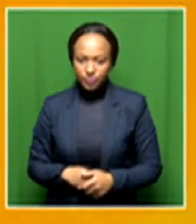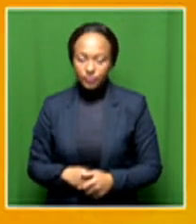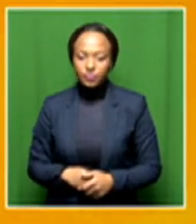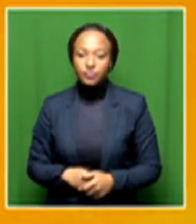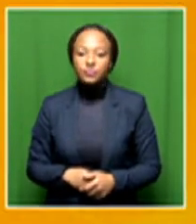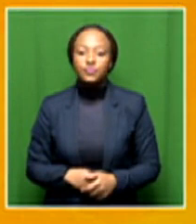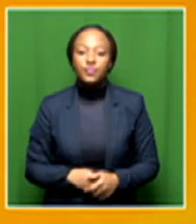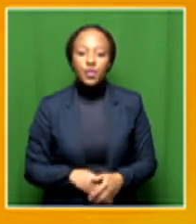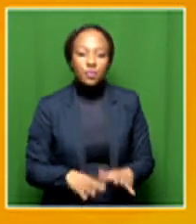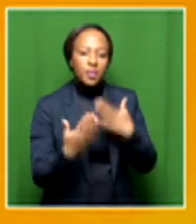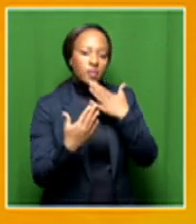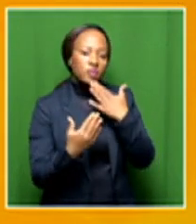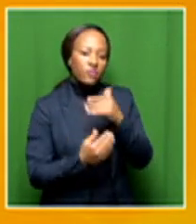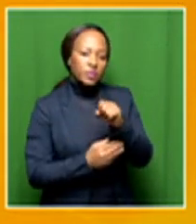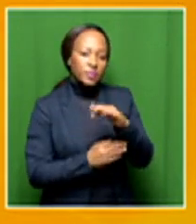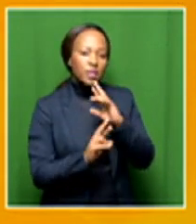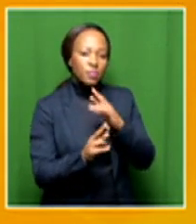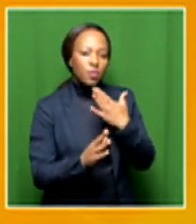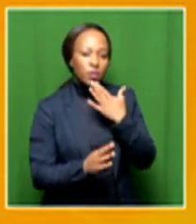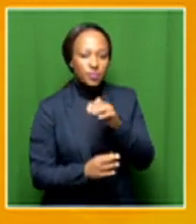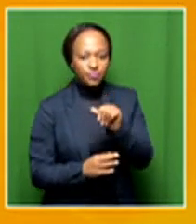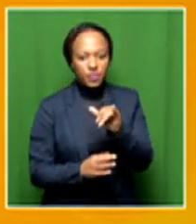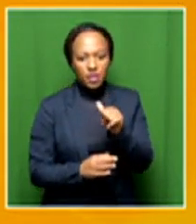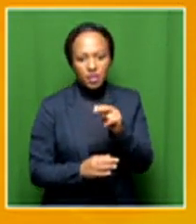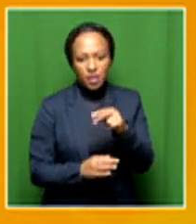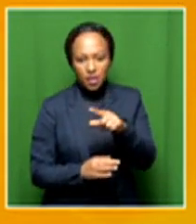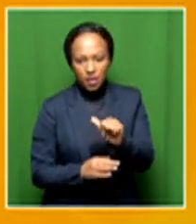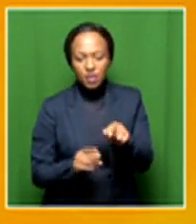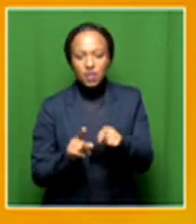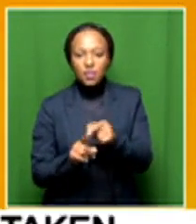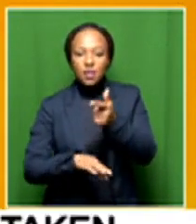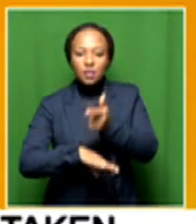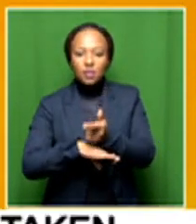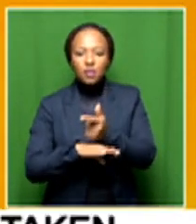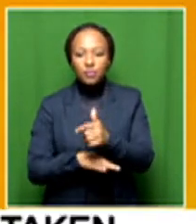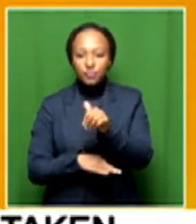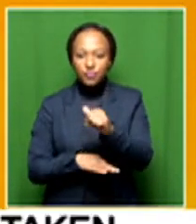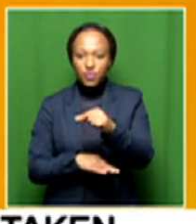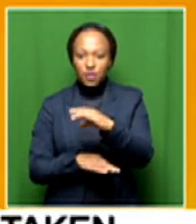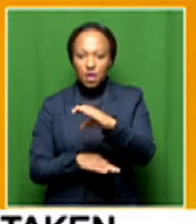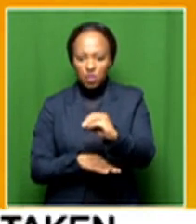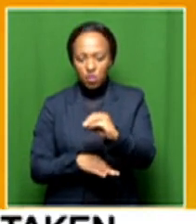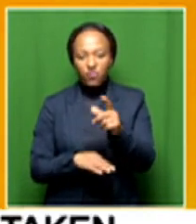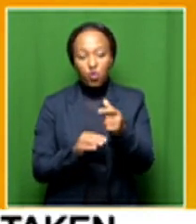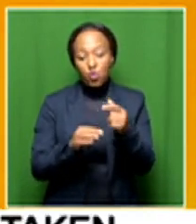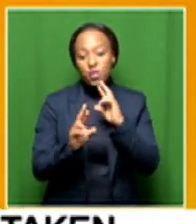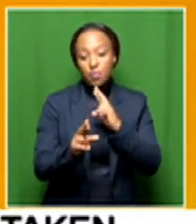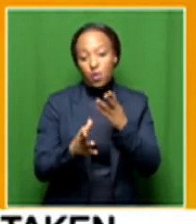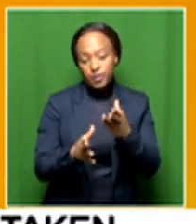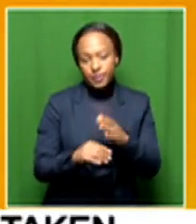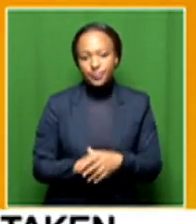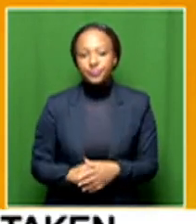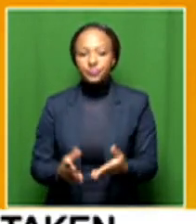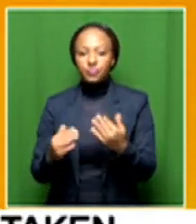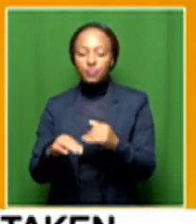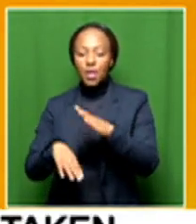All right, again, thanks to SABC reporter Yanga Funani and camera person Ako Vena, who filed that report for us. So for more on